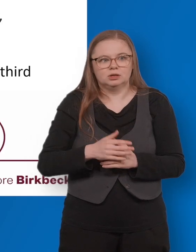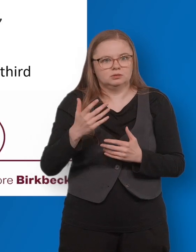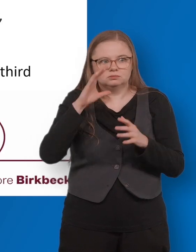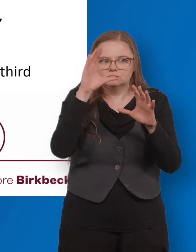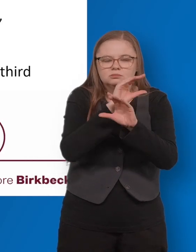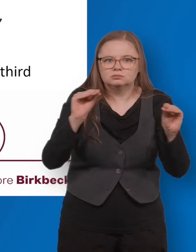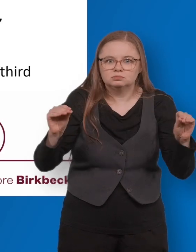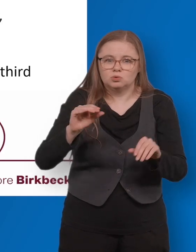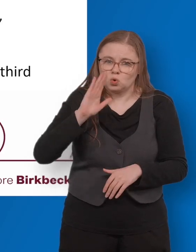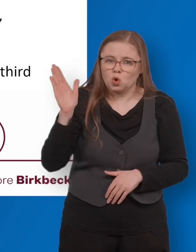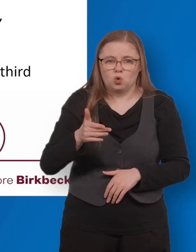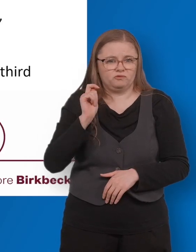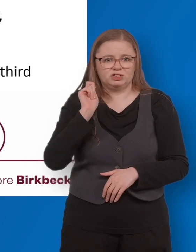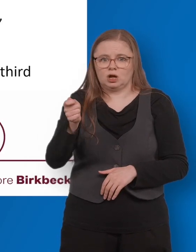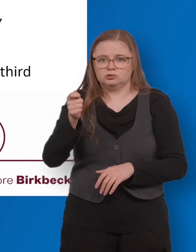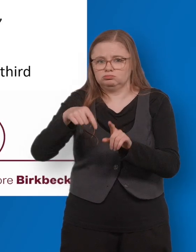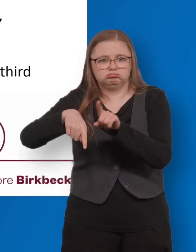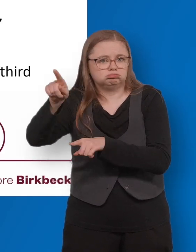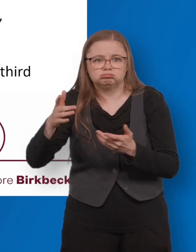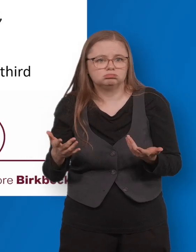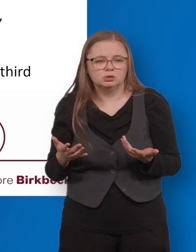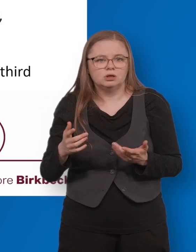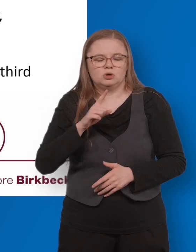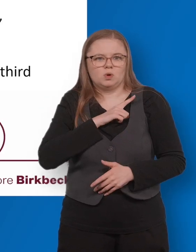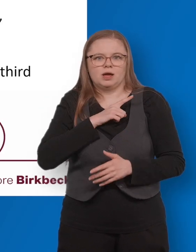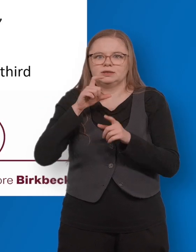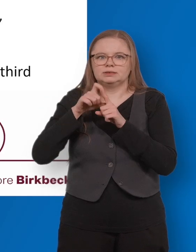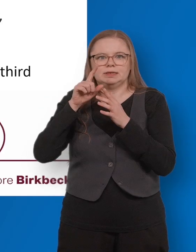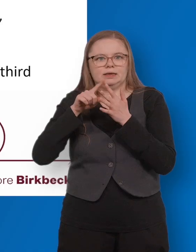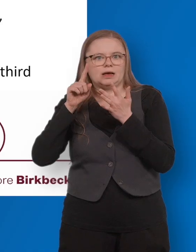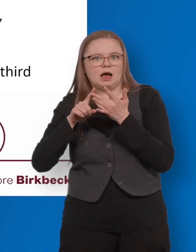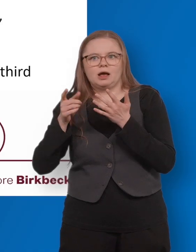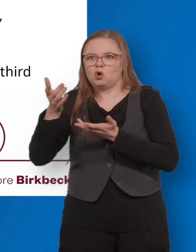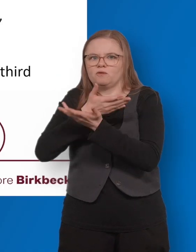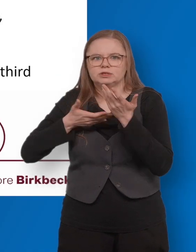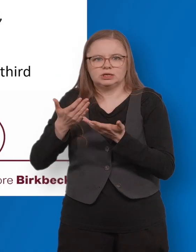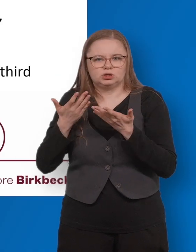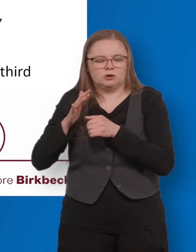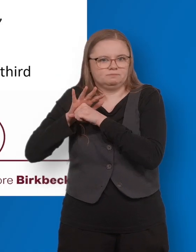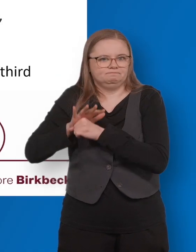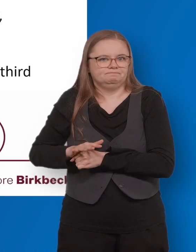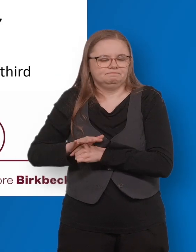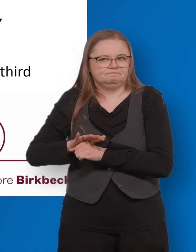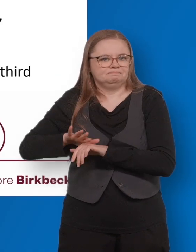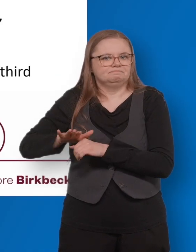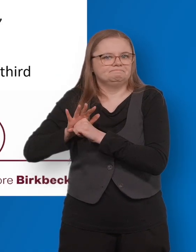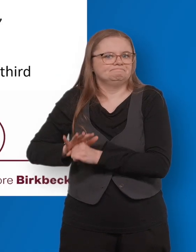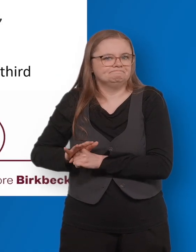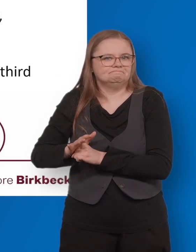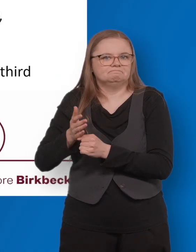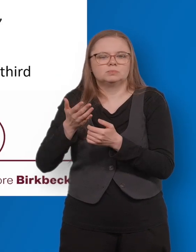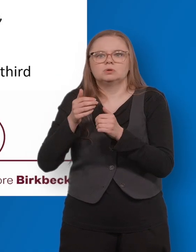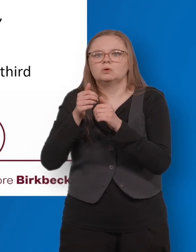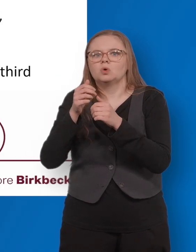they've all been made redundant because suddenly DEI conversations are not being had in organizations to the